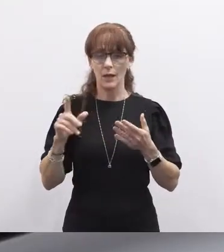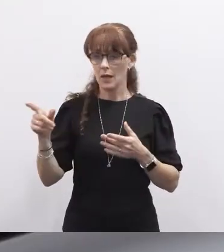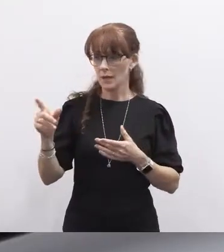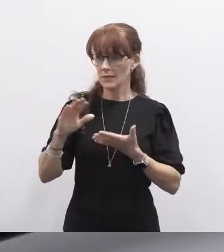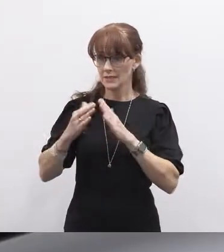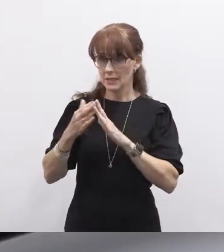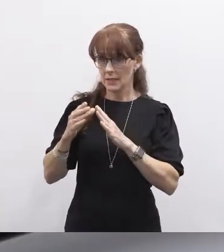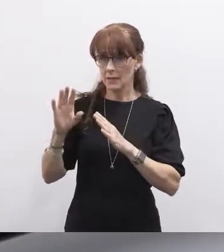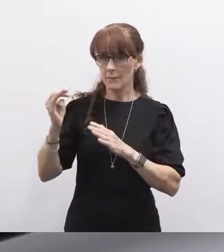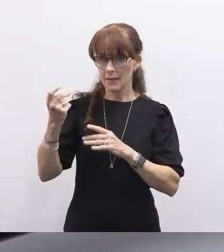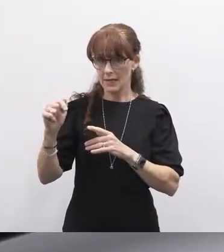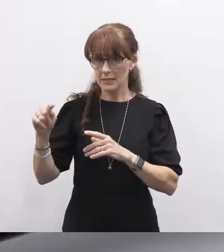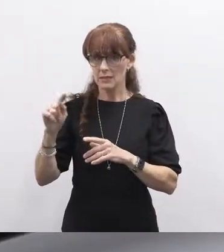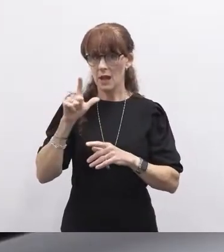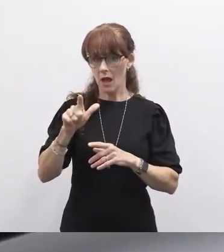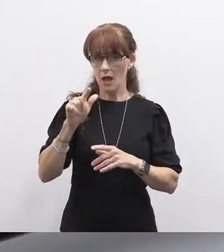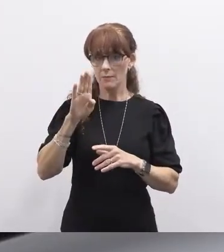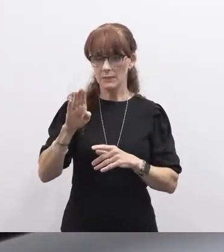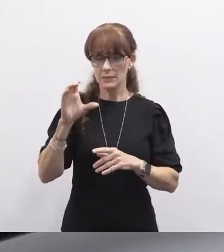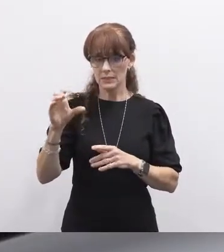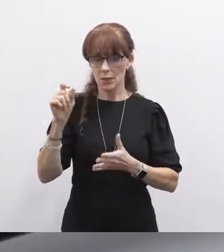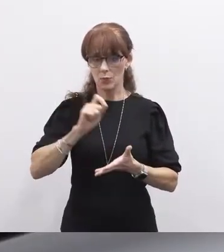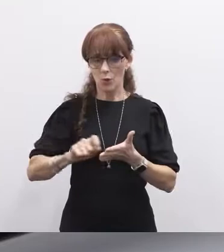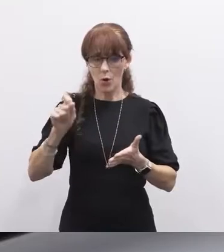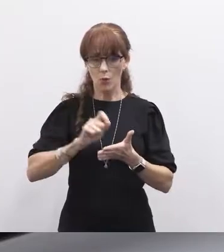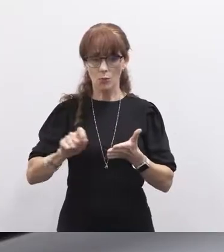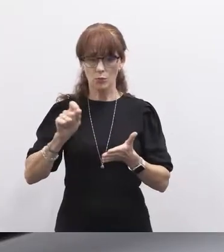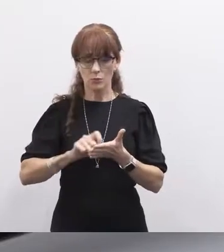that. Long Beach City College wrote